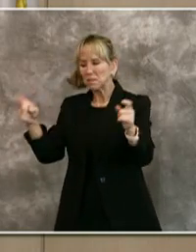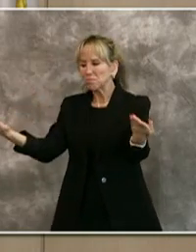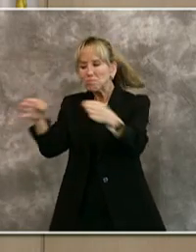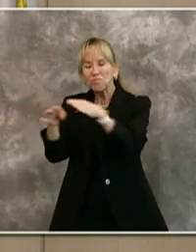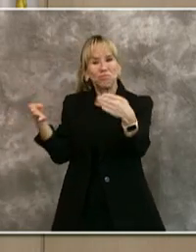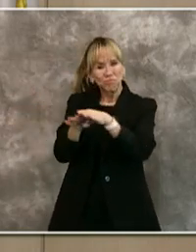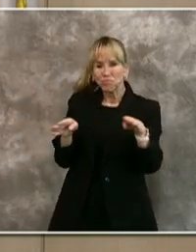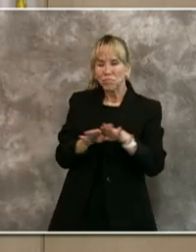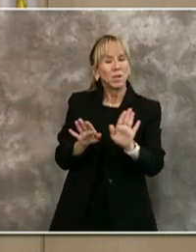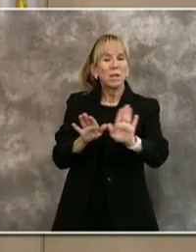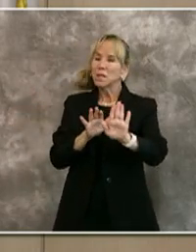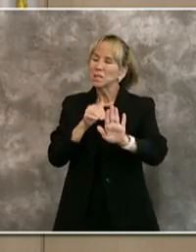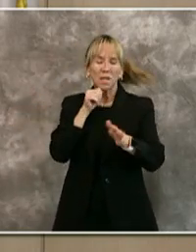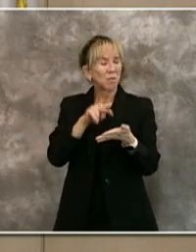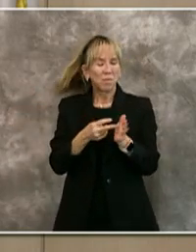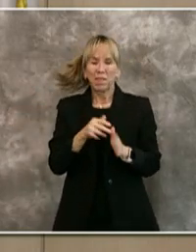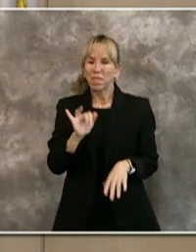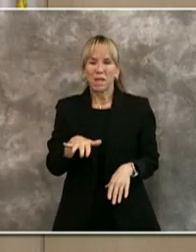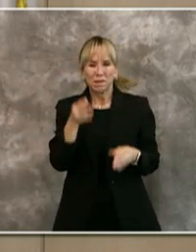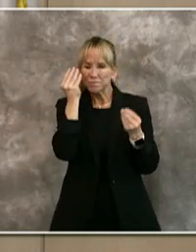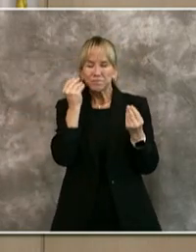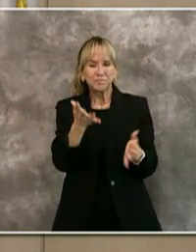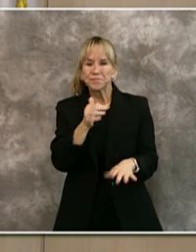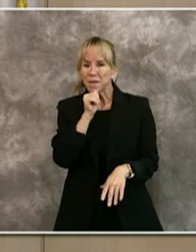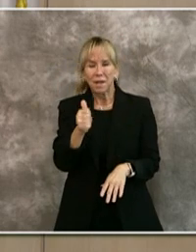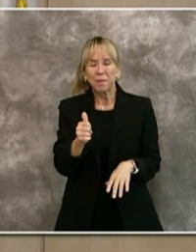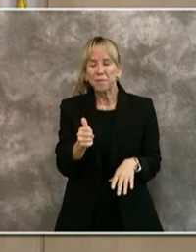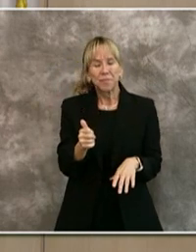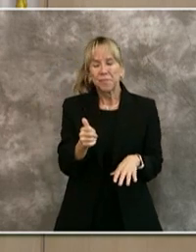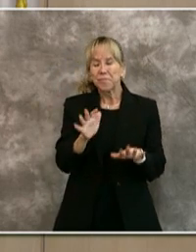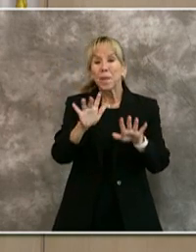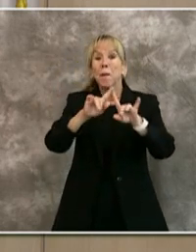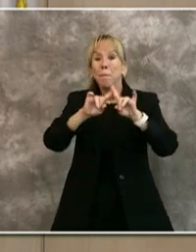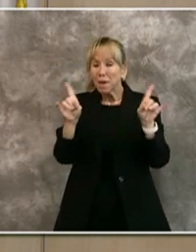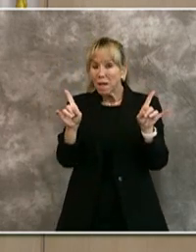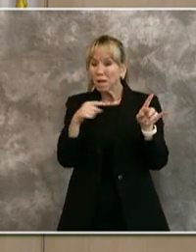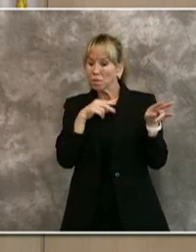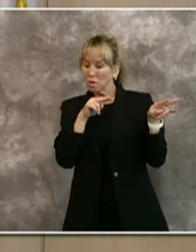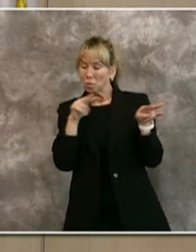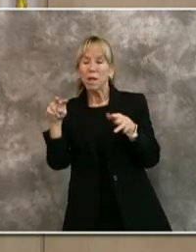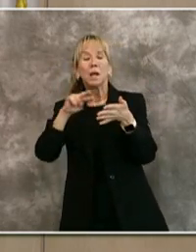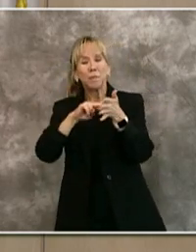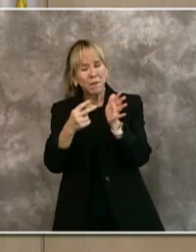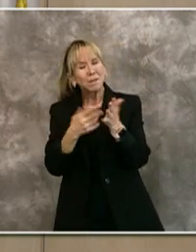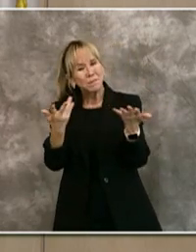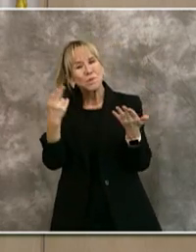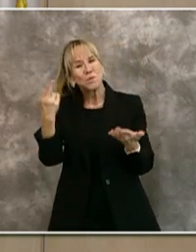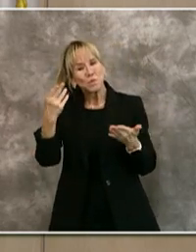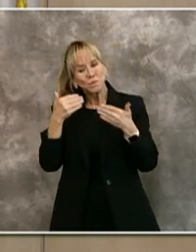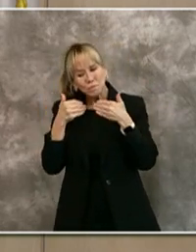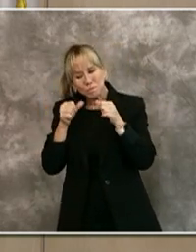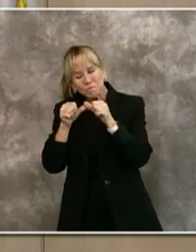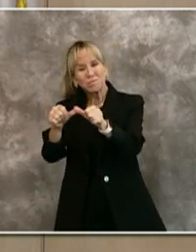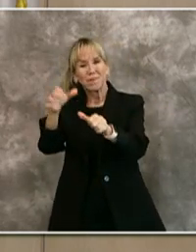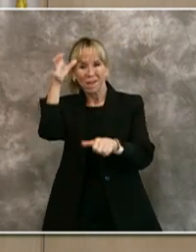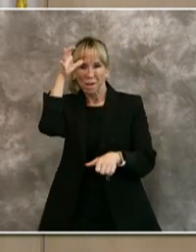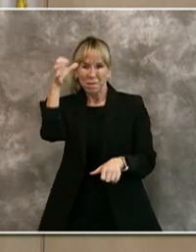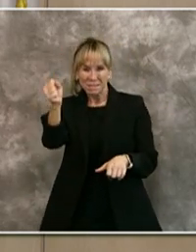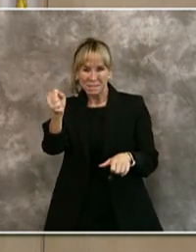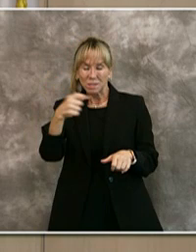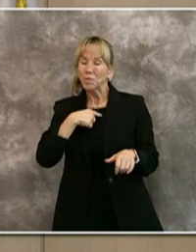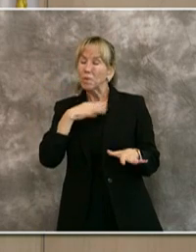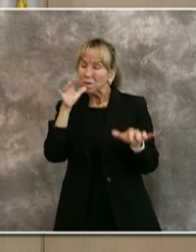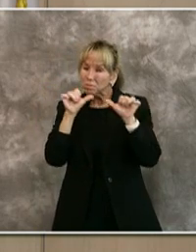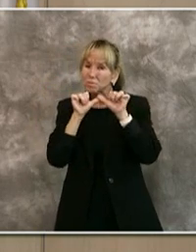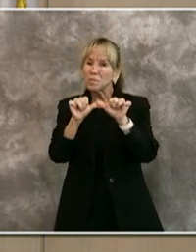to a full stop. It does not mean that at all. But it does mean that we will continue to use common sense and conduct routine